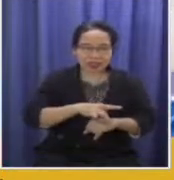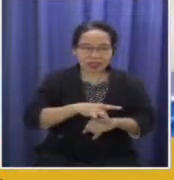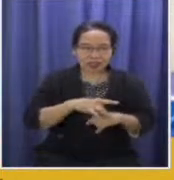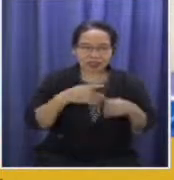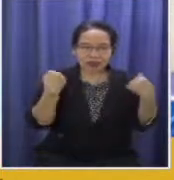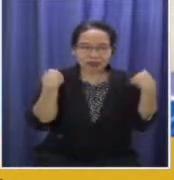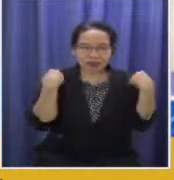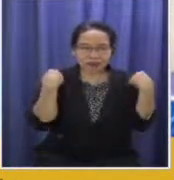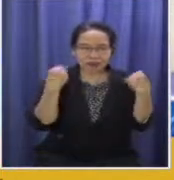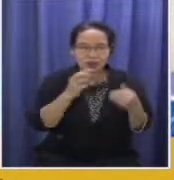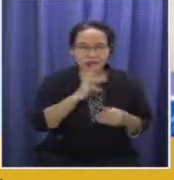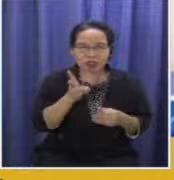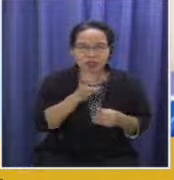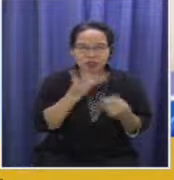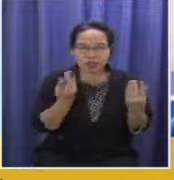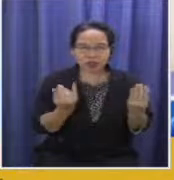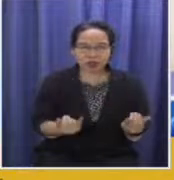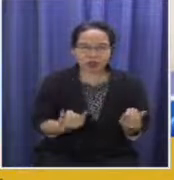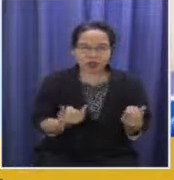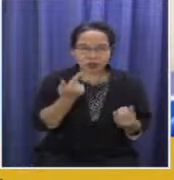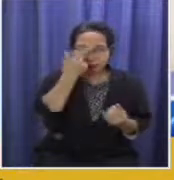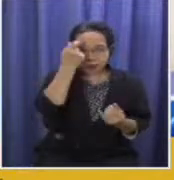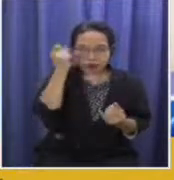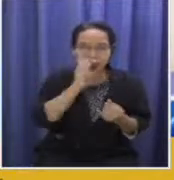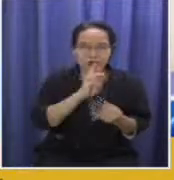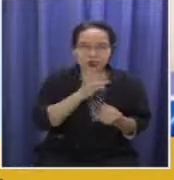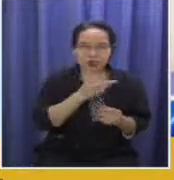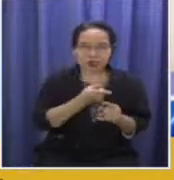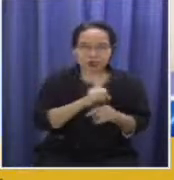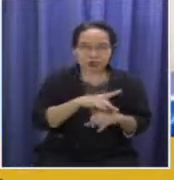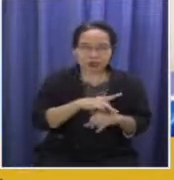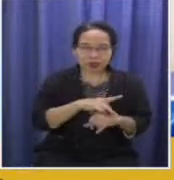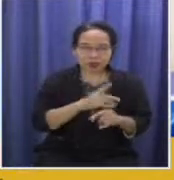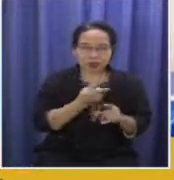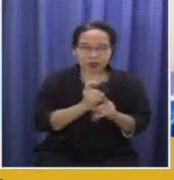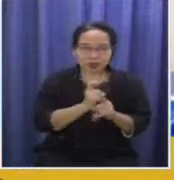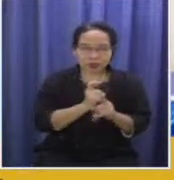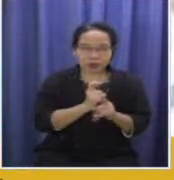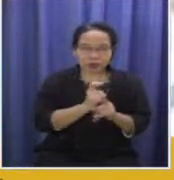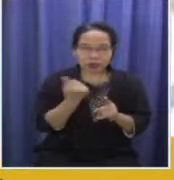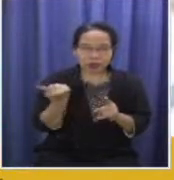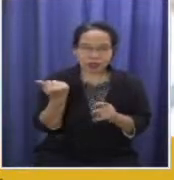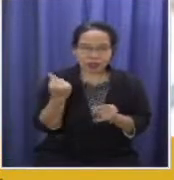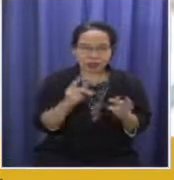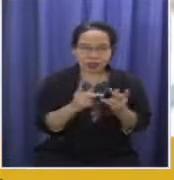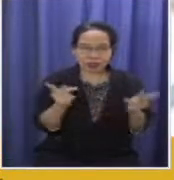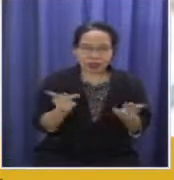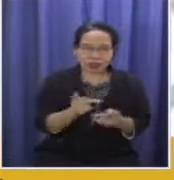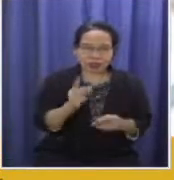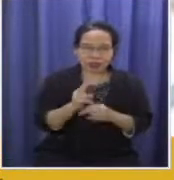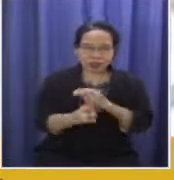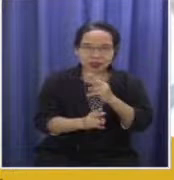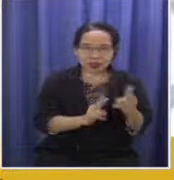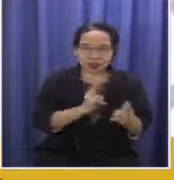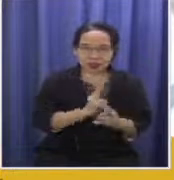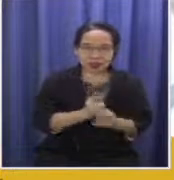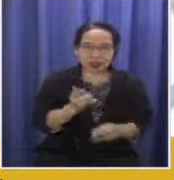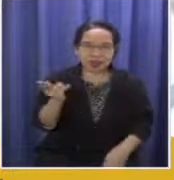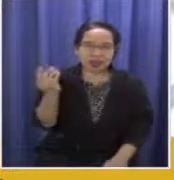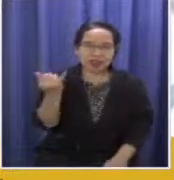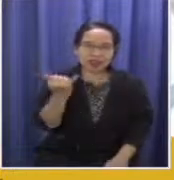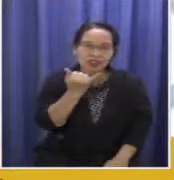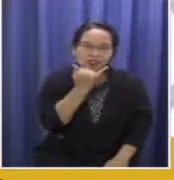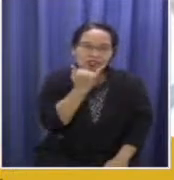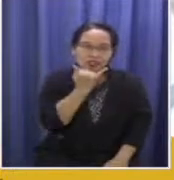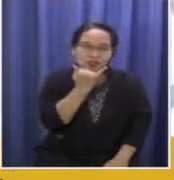have water now because the water from the Earth came from other places in the universe. That is